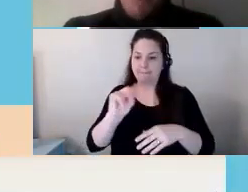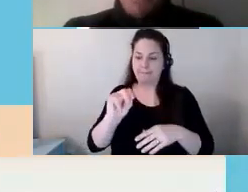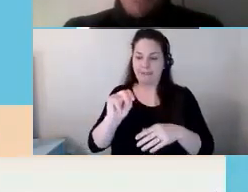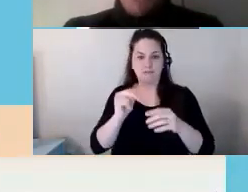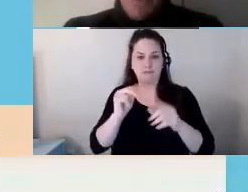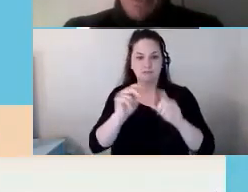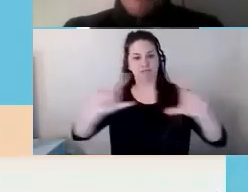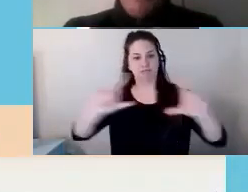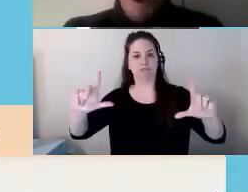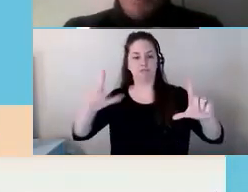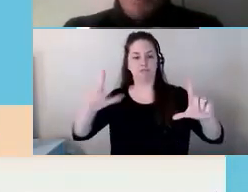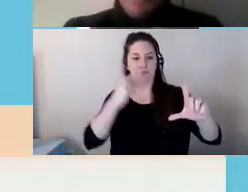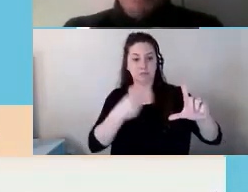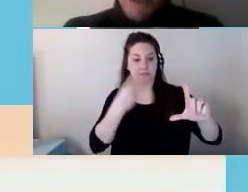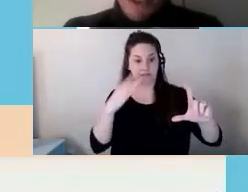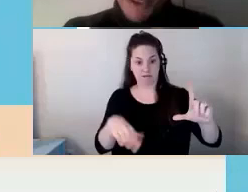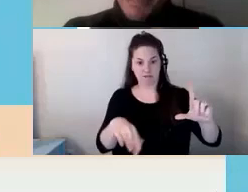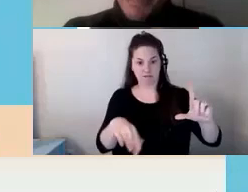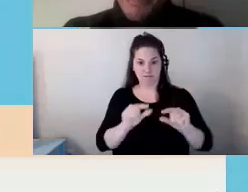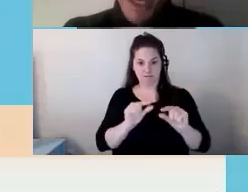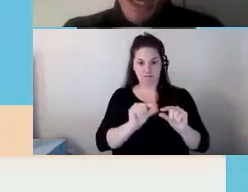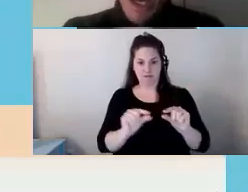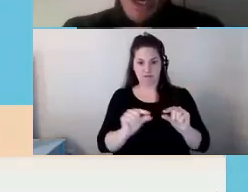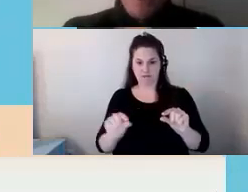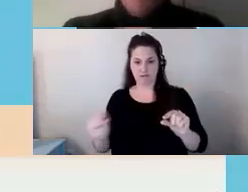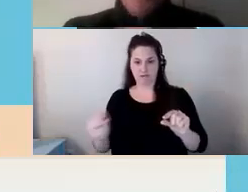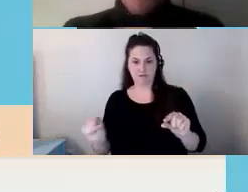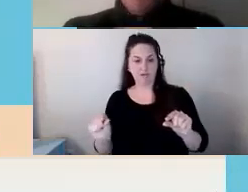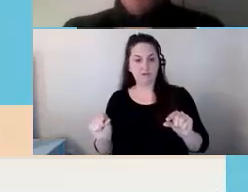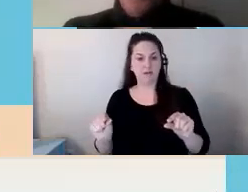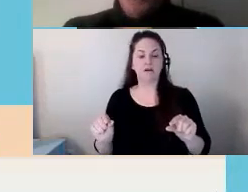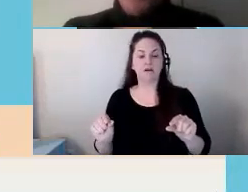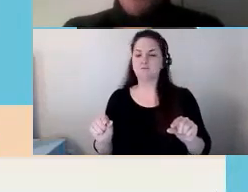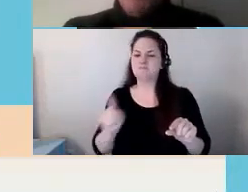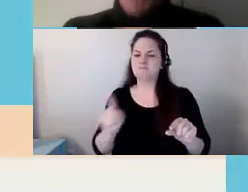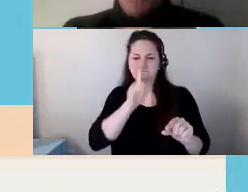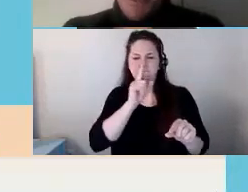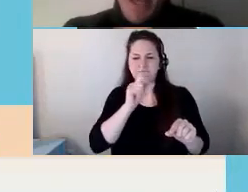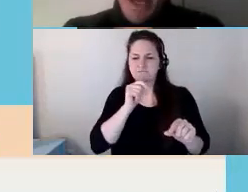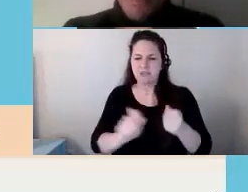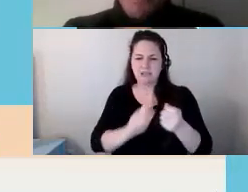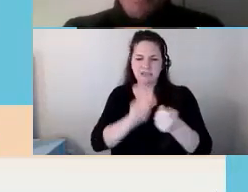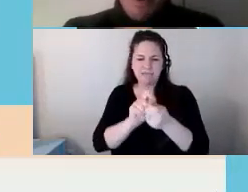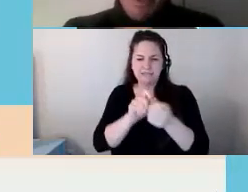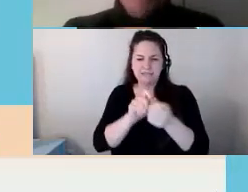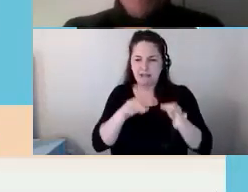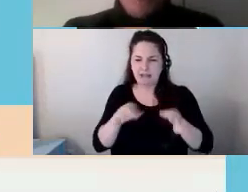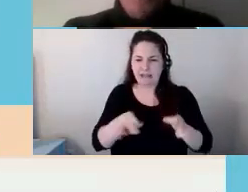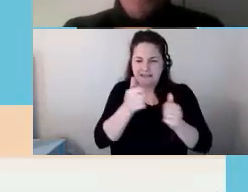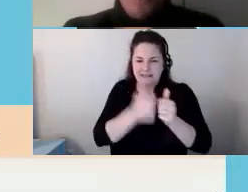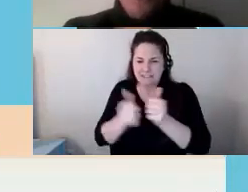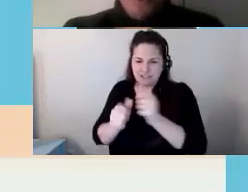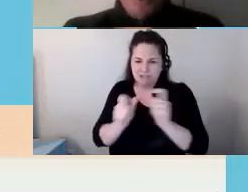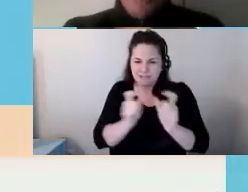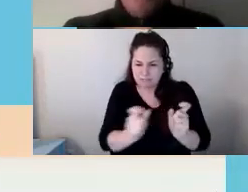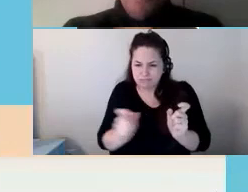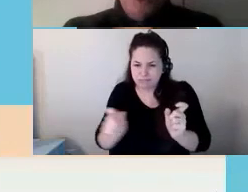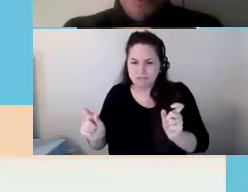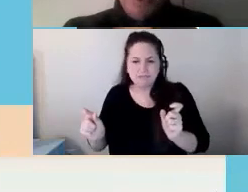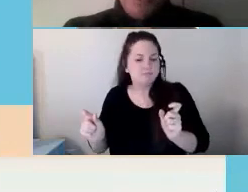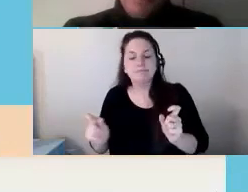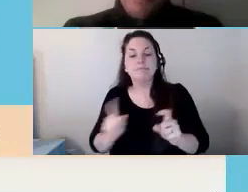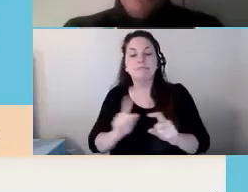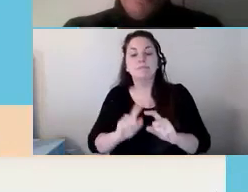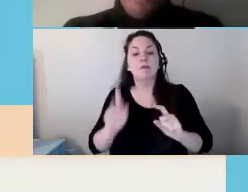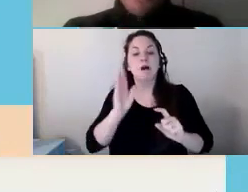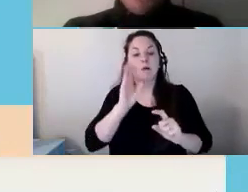of buttons at the bottom of her poster. I won't go through all of the buttons now, but I will go through the